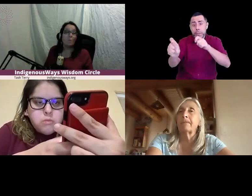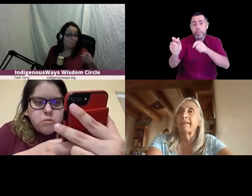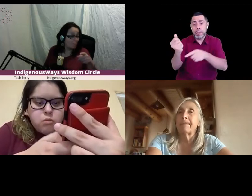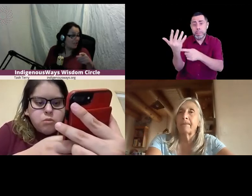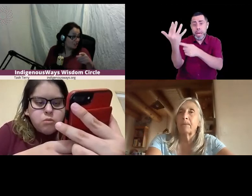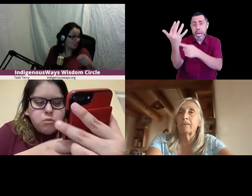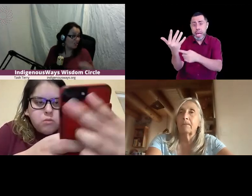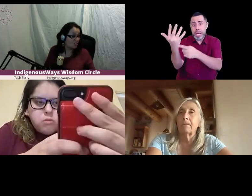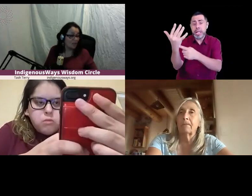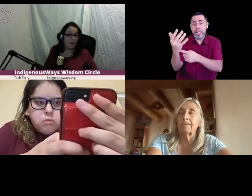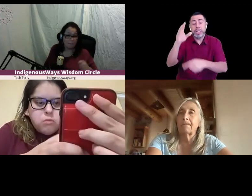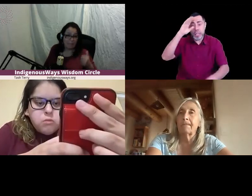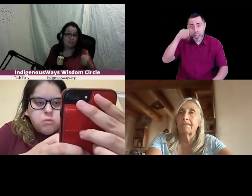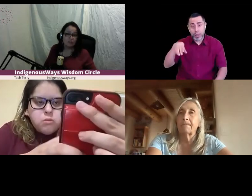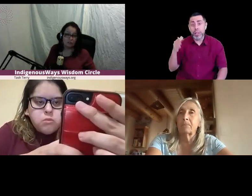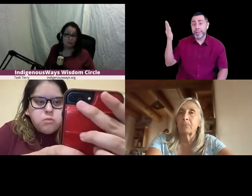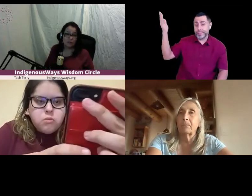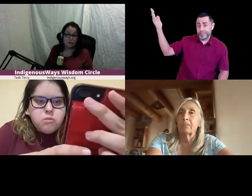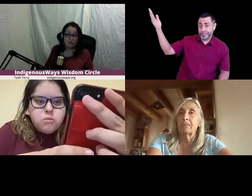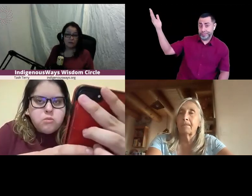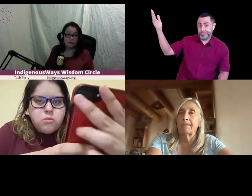all start their fire. Where people are,